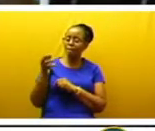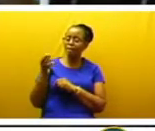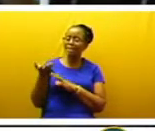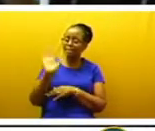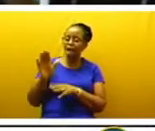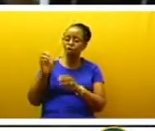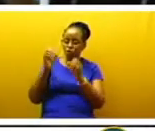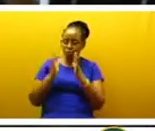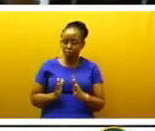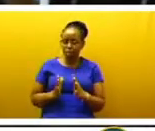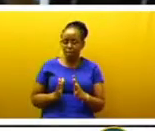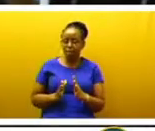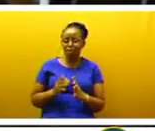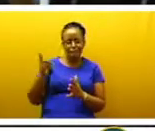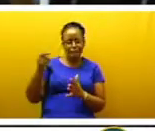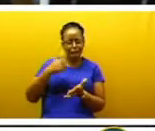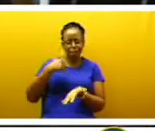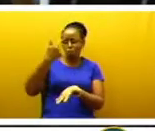such office,